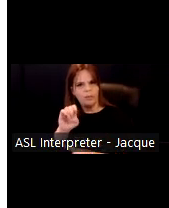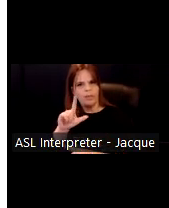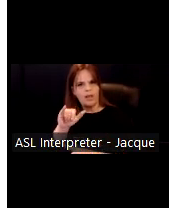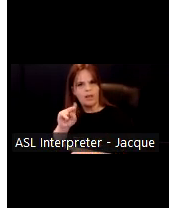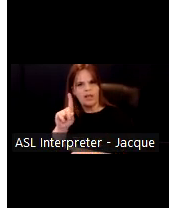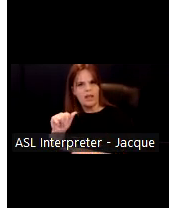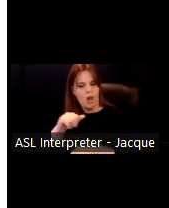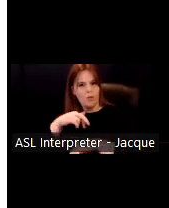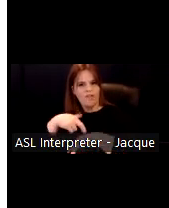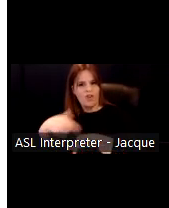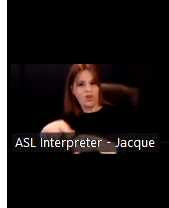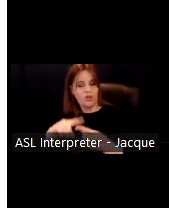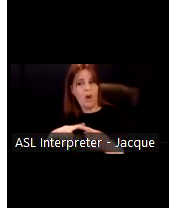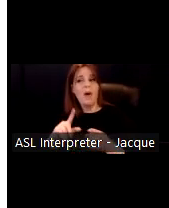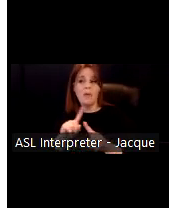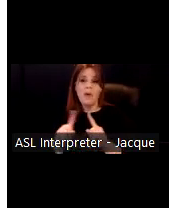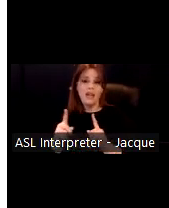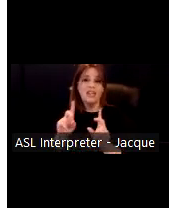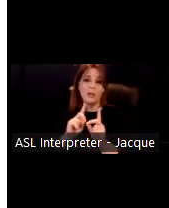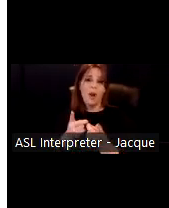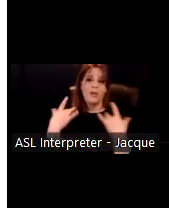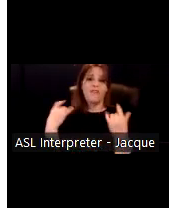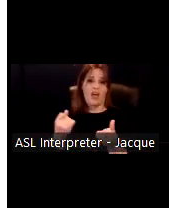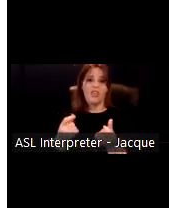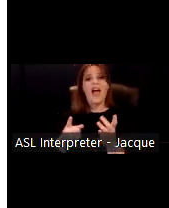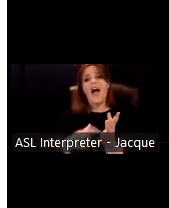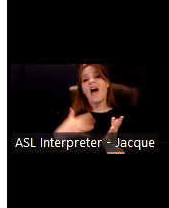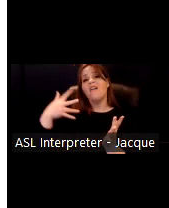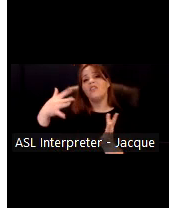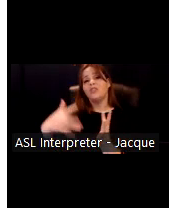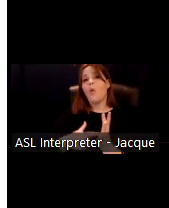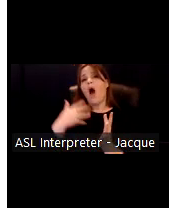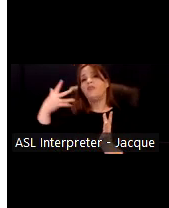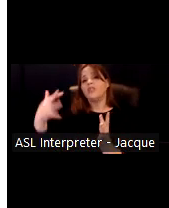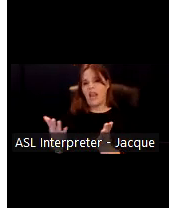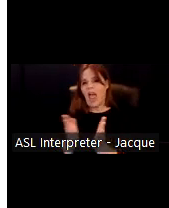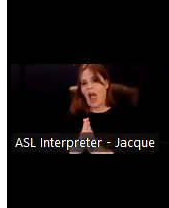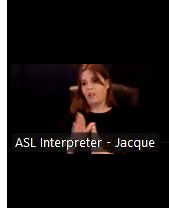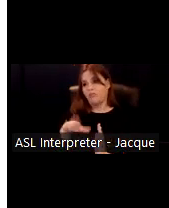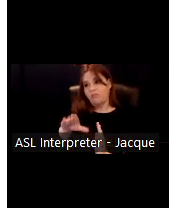Department of Health does occasionally email me asking if I received a referral for a certain kiddo.